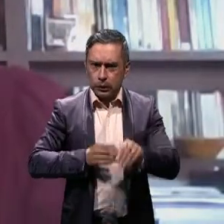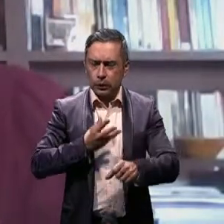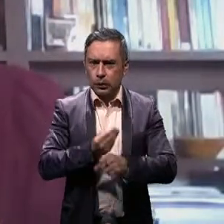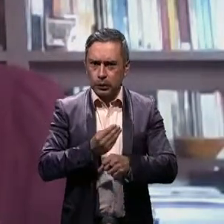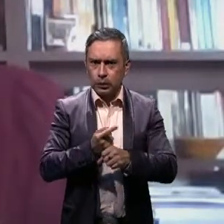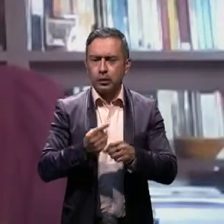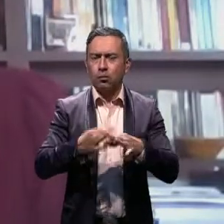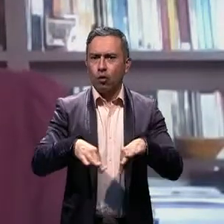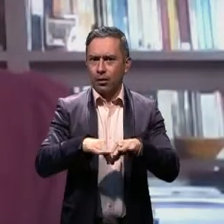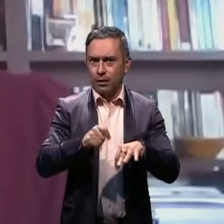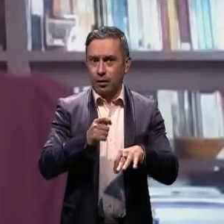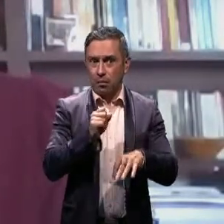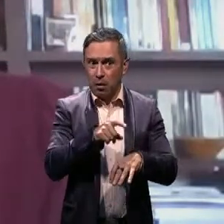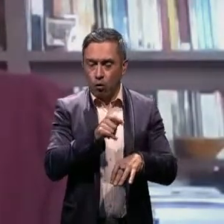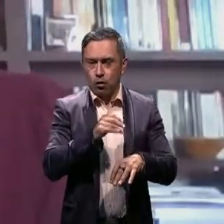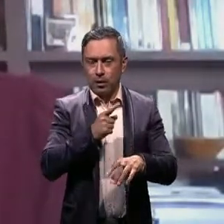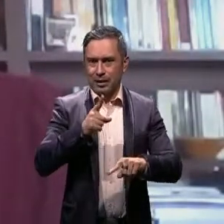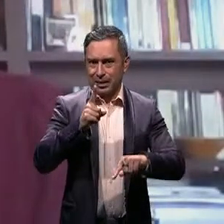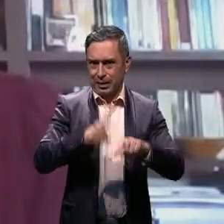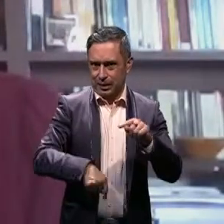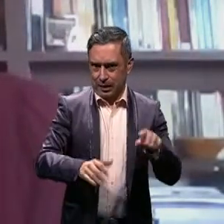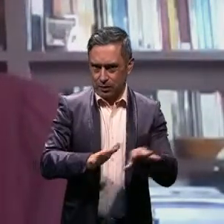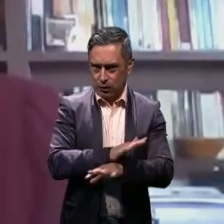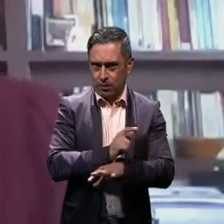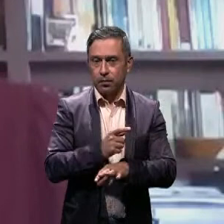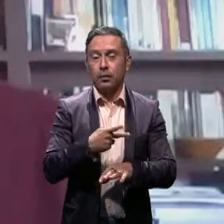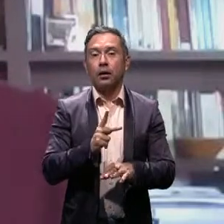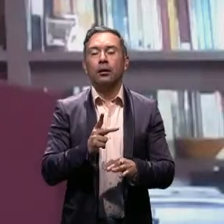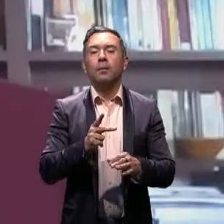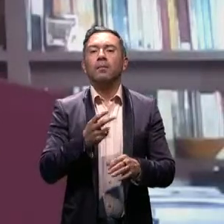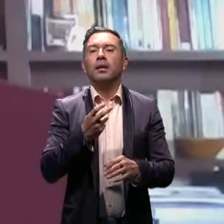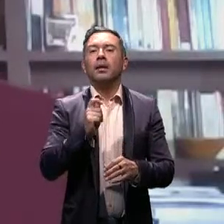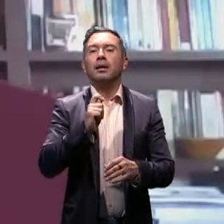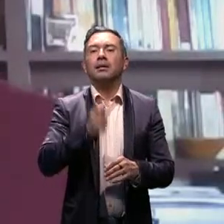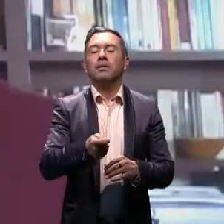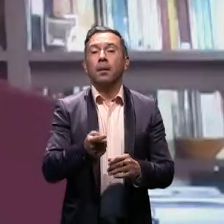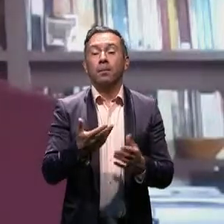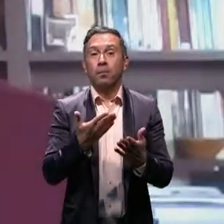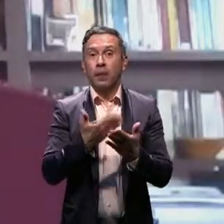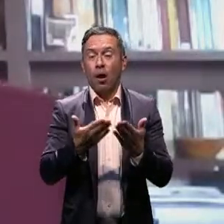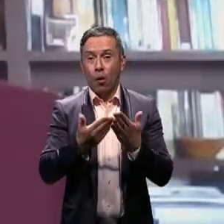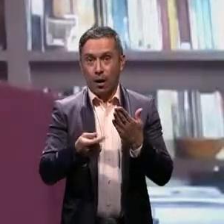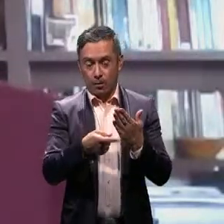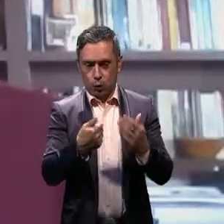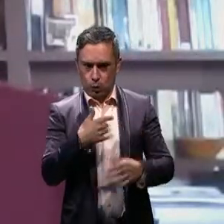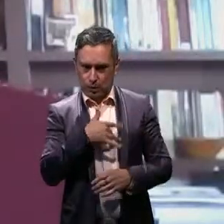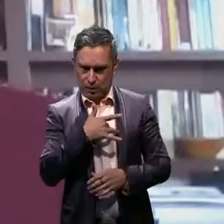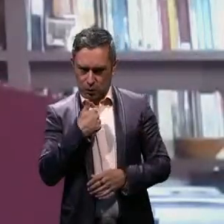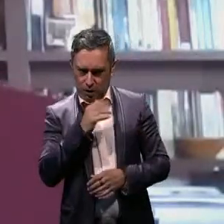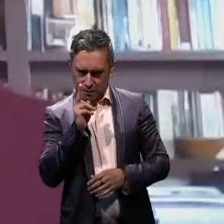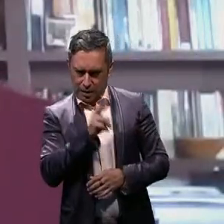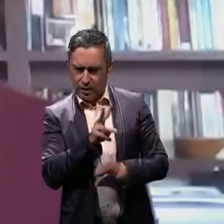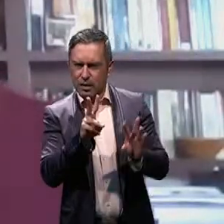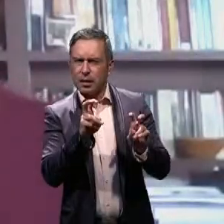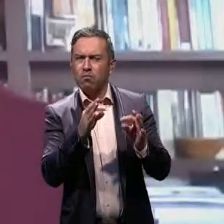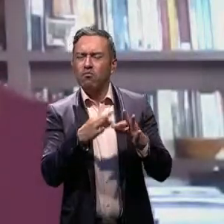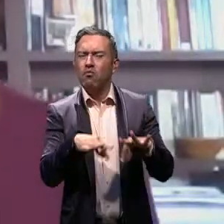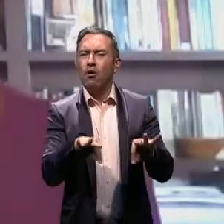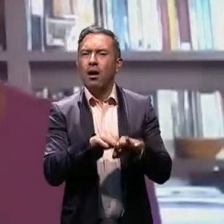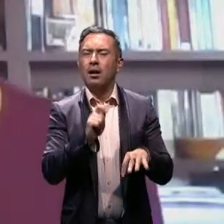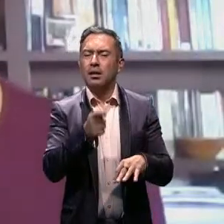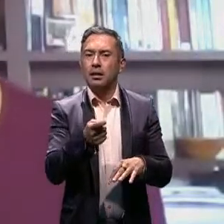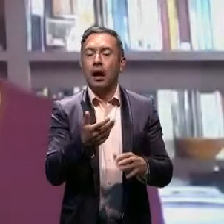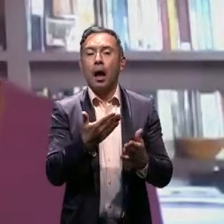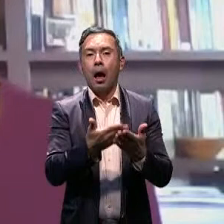about. And we also have to have the support. So the relevance that I see is that we